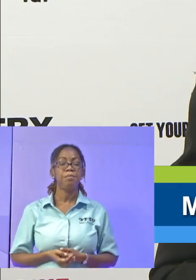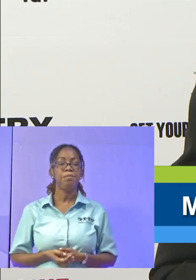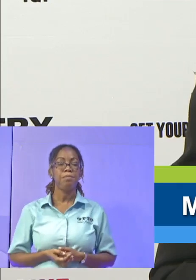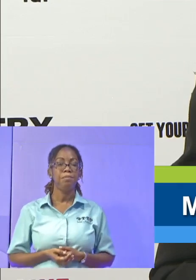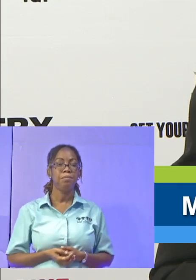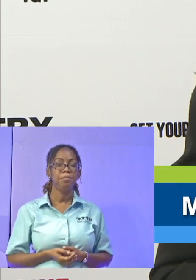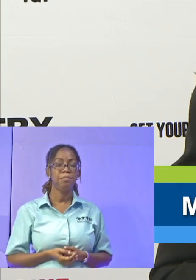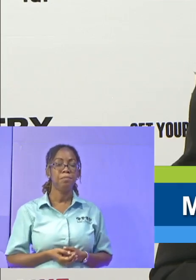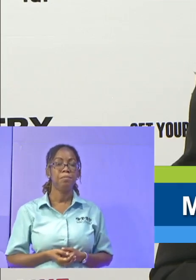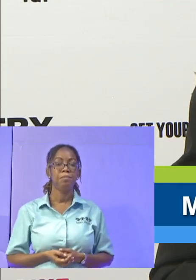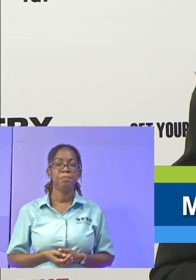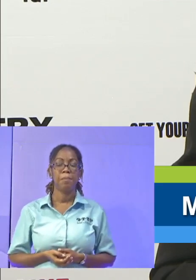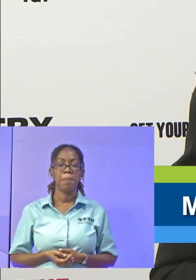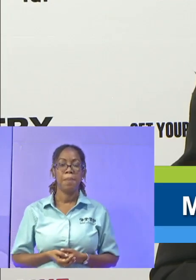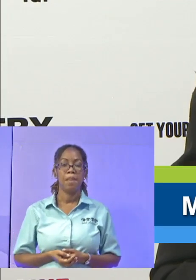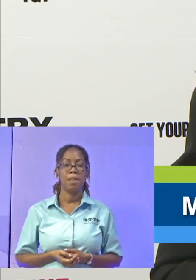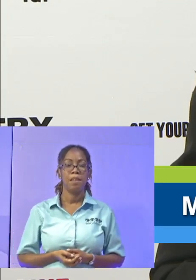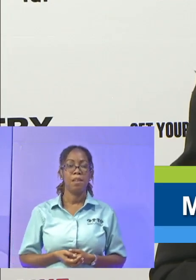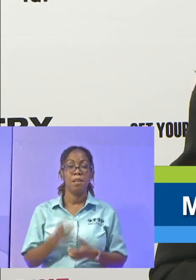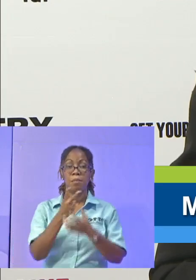azpnews.com. My both questions are from the CMO.